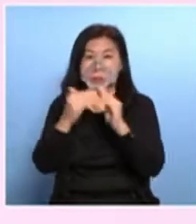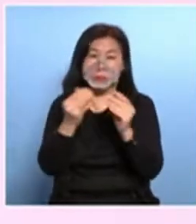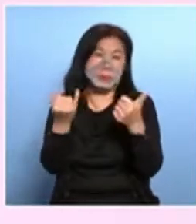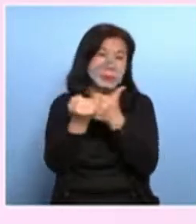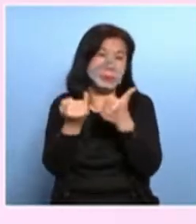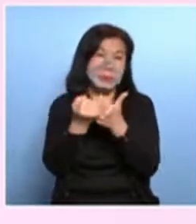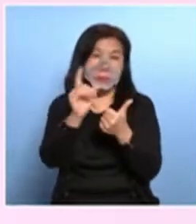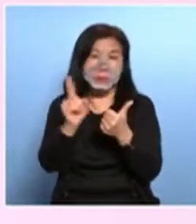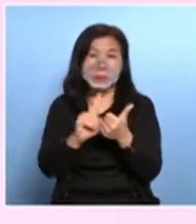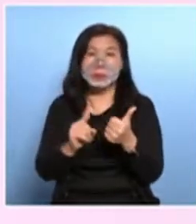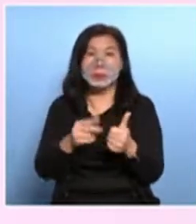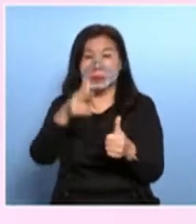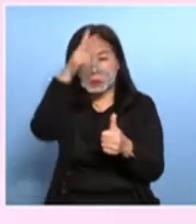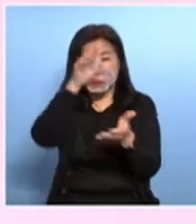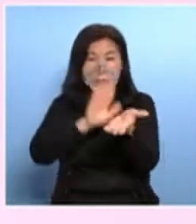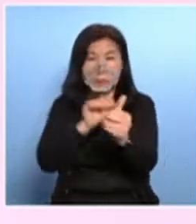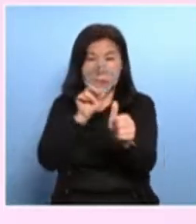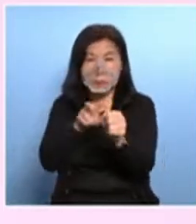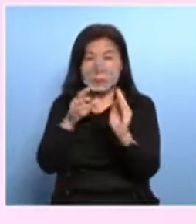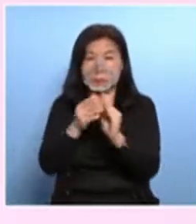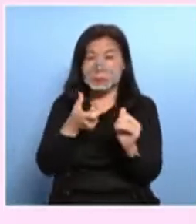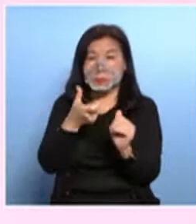on healthcare.